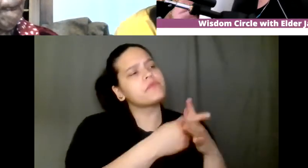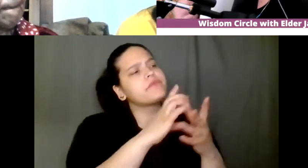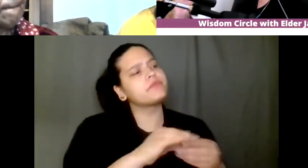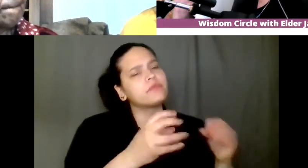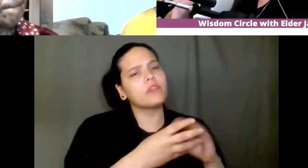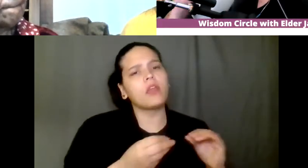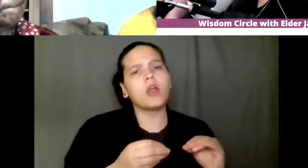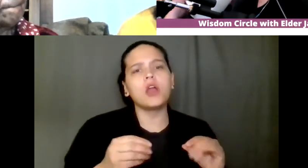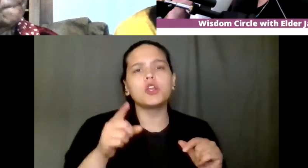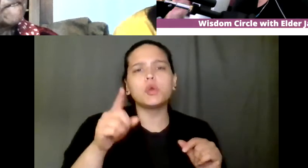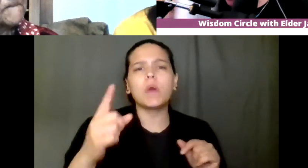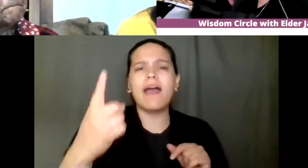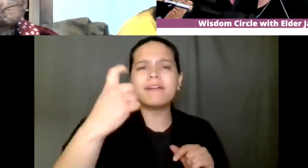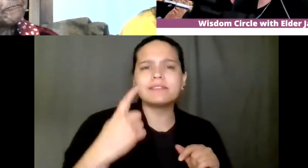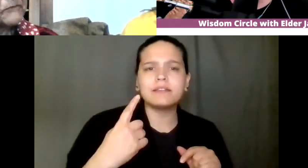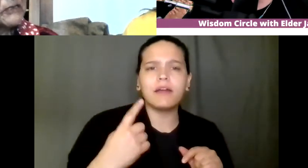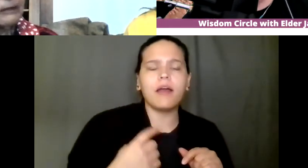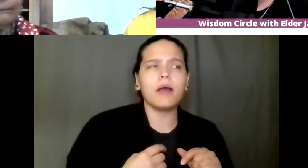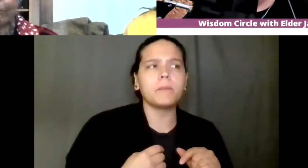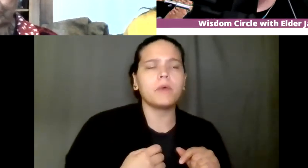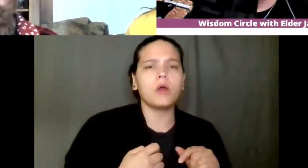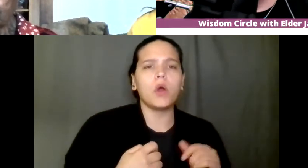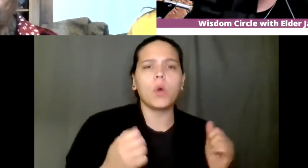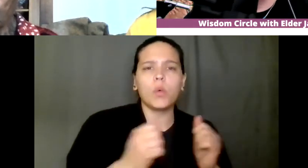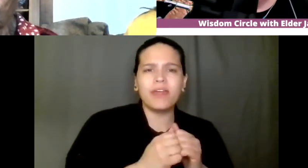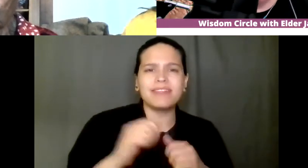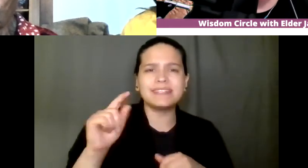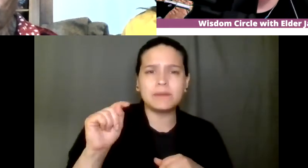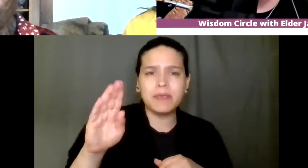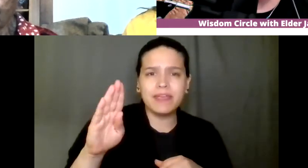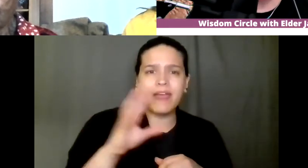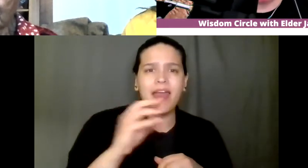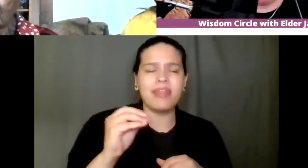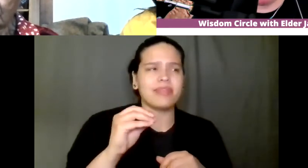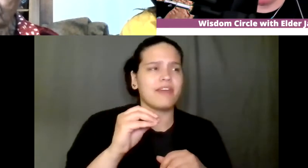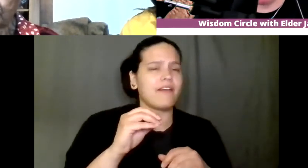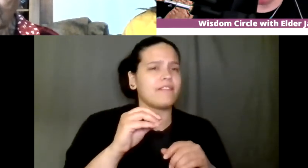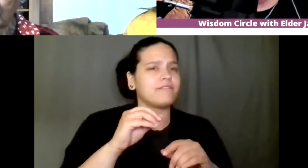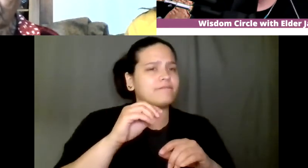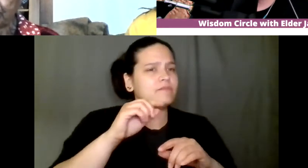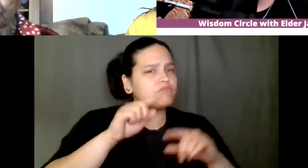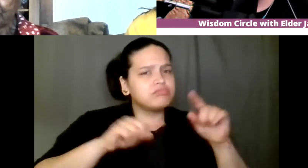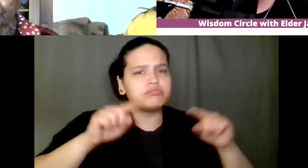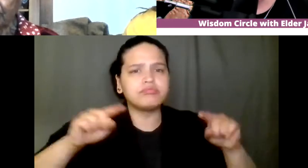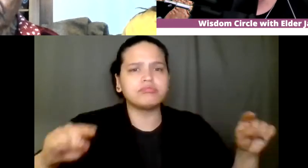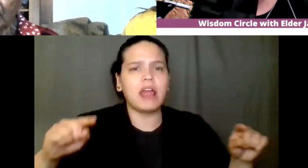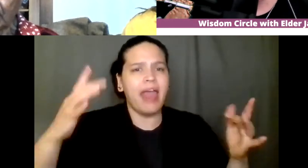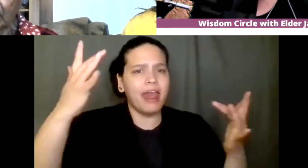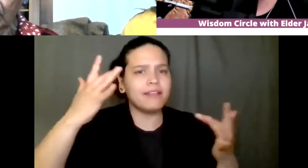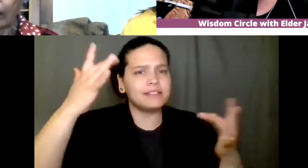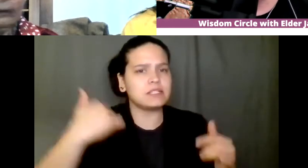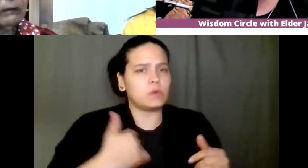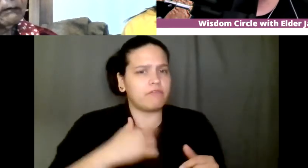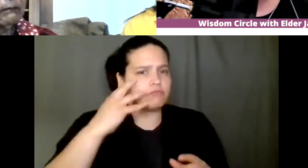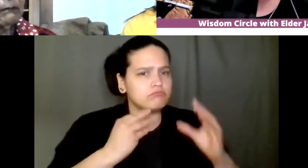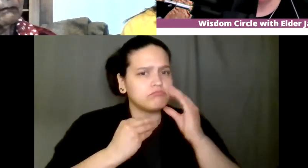had asked with the TB and the various illnesses that we've had on Navajo, and then this